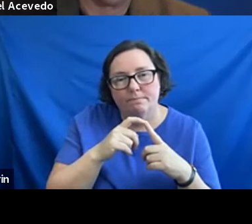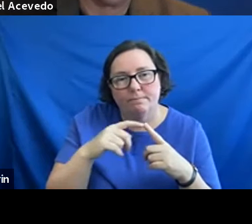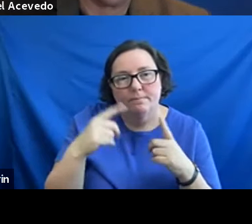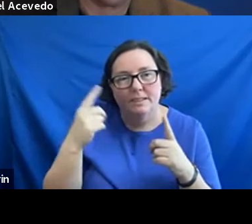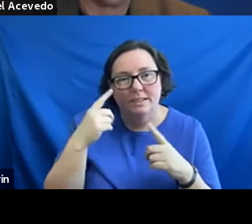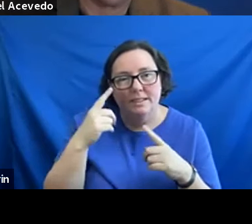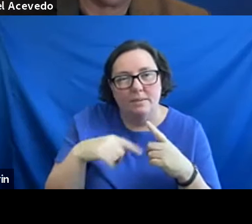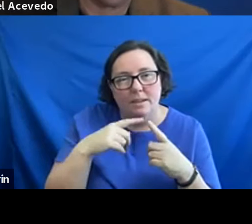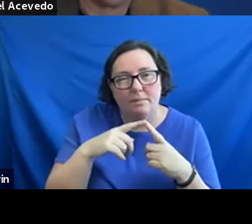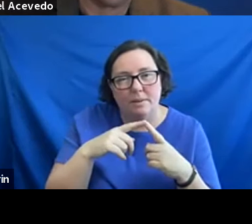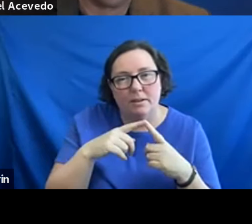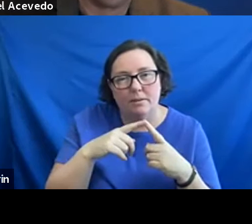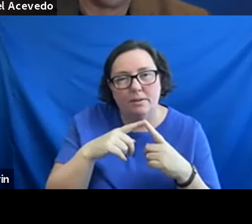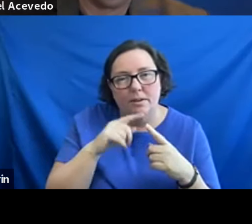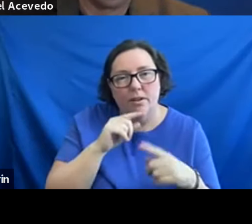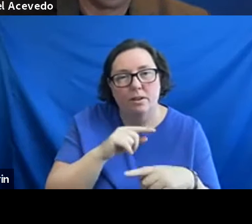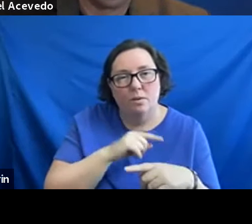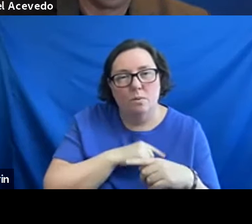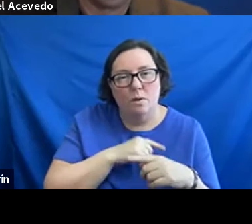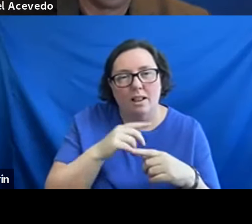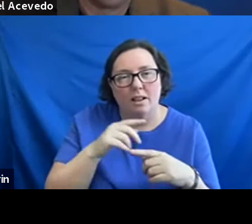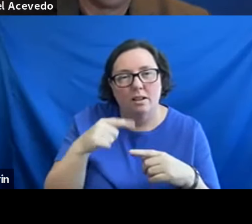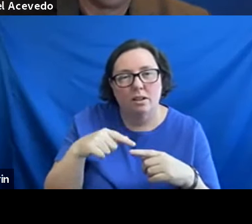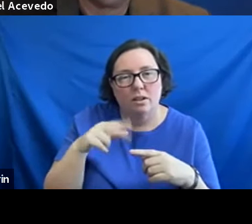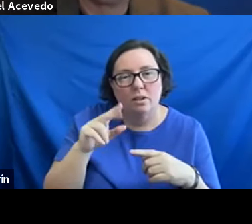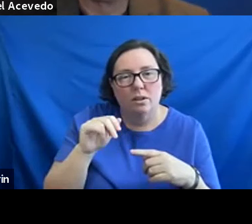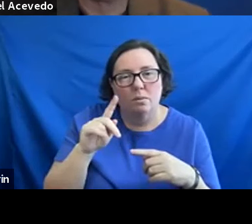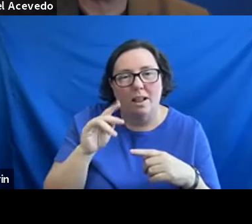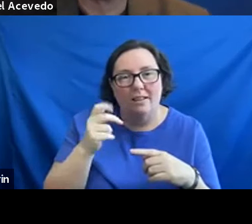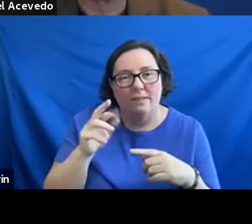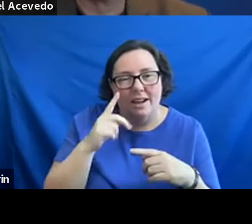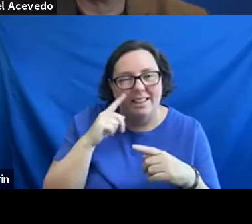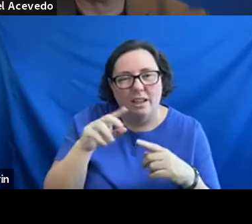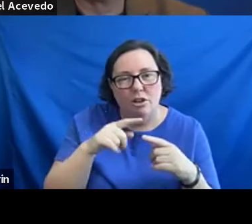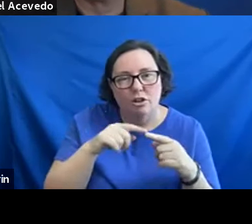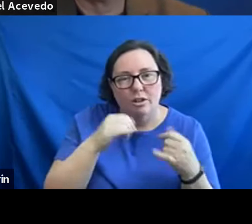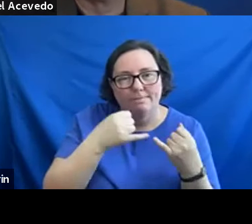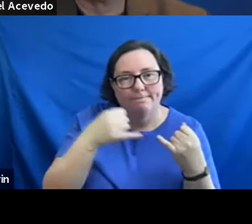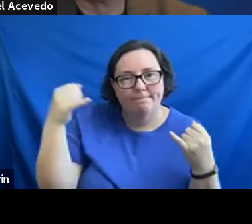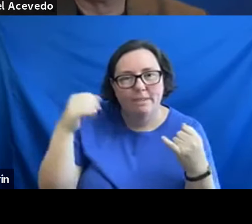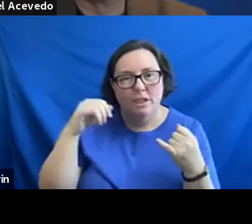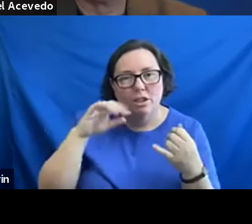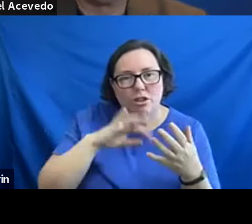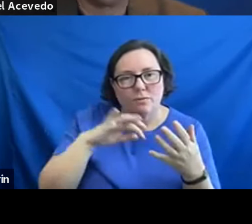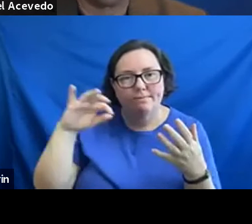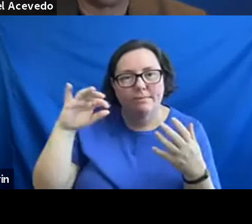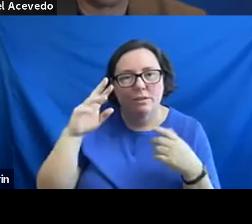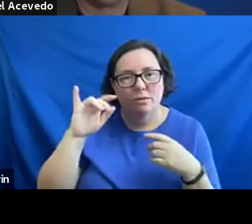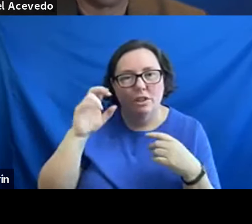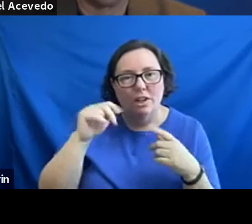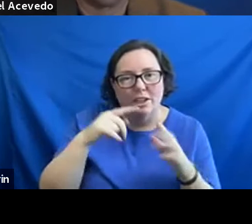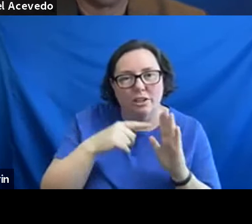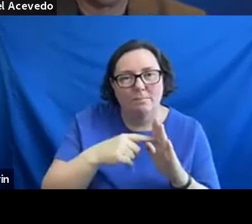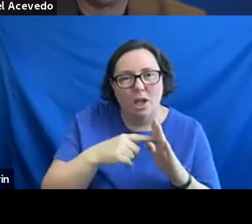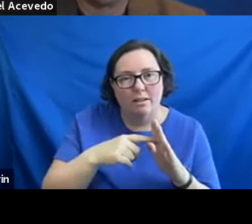something about the qualifier, and I think it was on your regression model, on your, where you talked about kind of